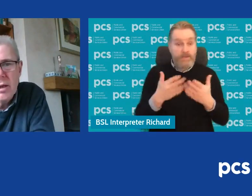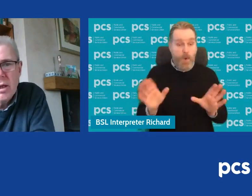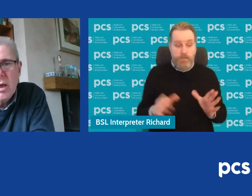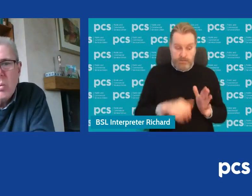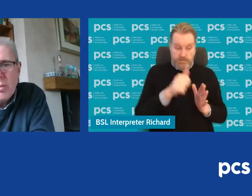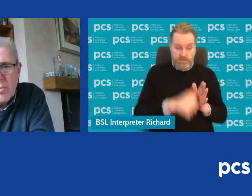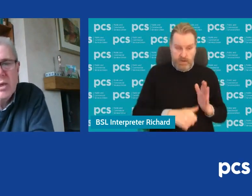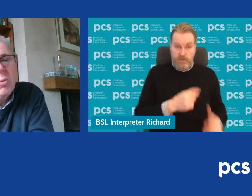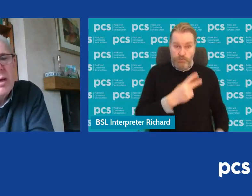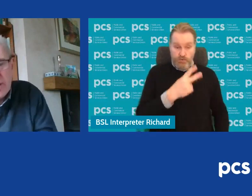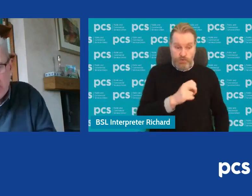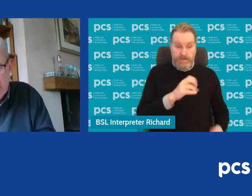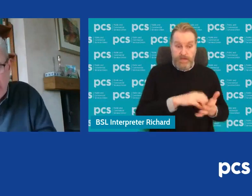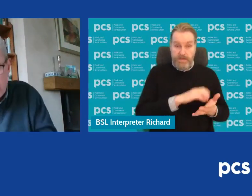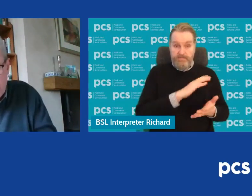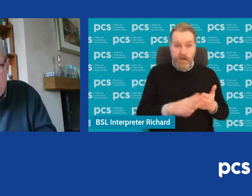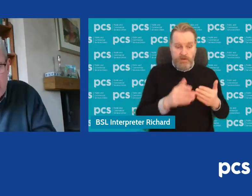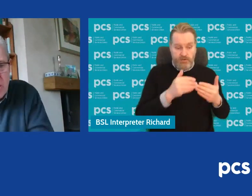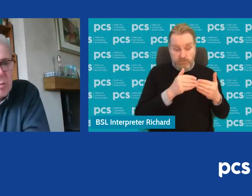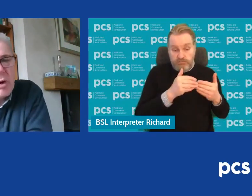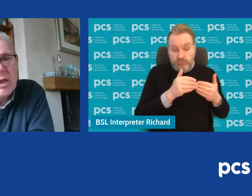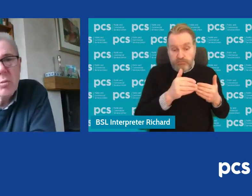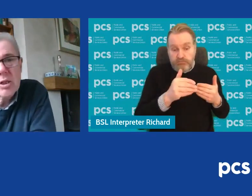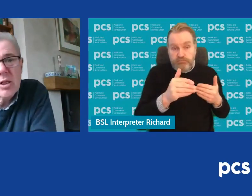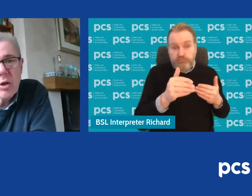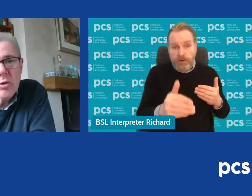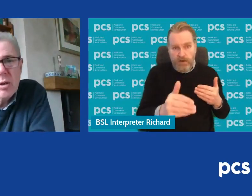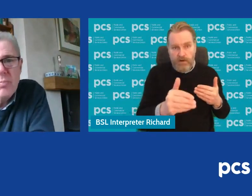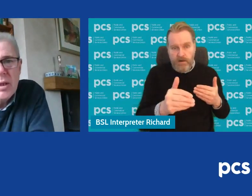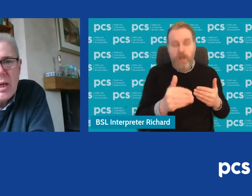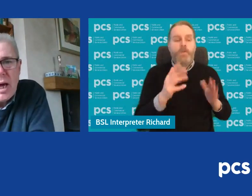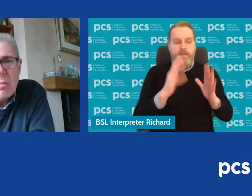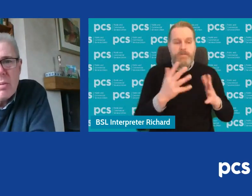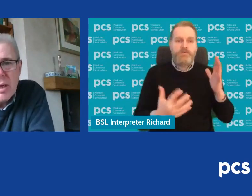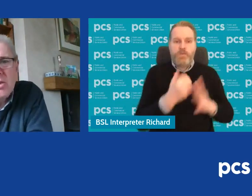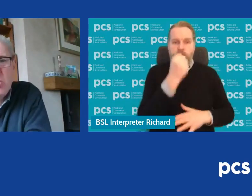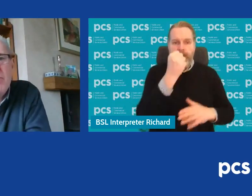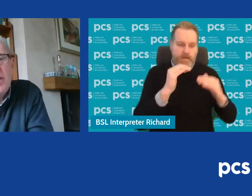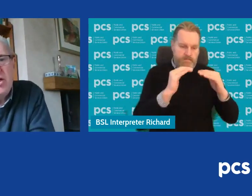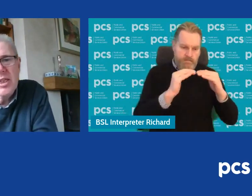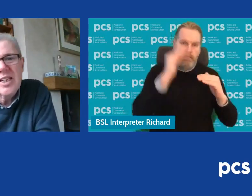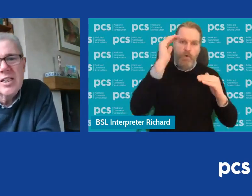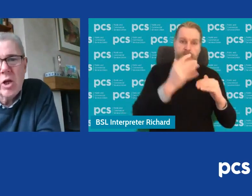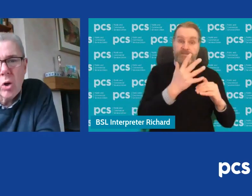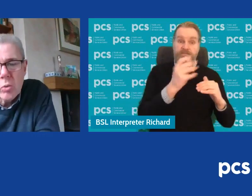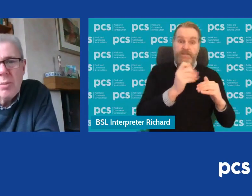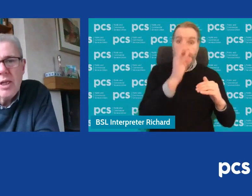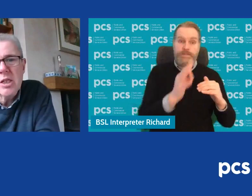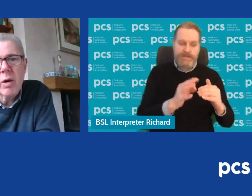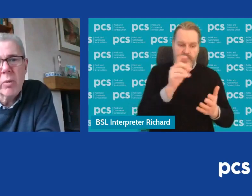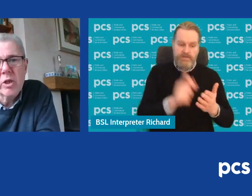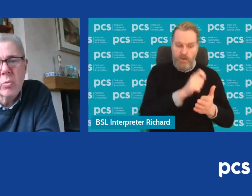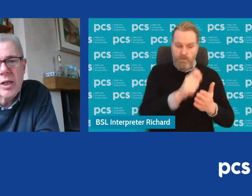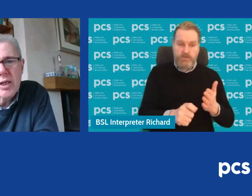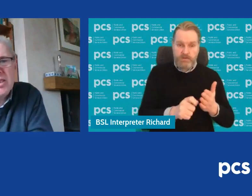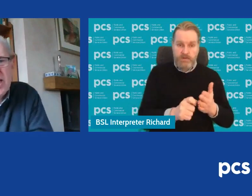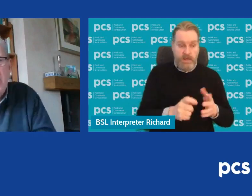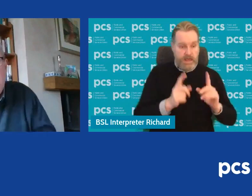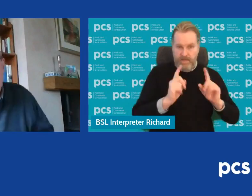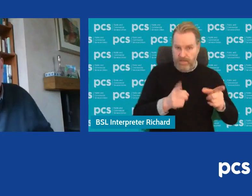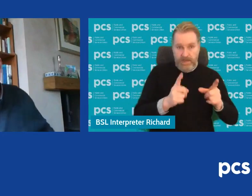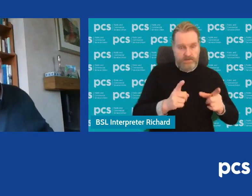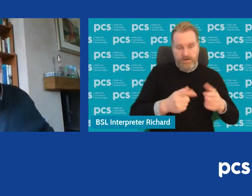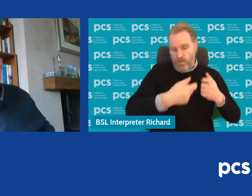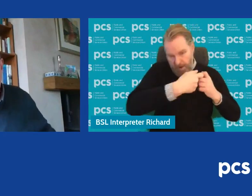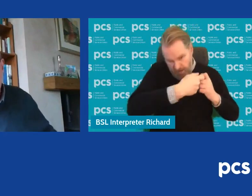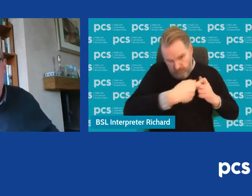win. We must win because the government need to know the pressure will stay on them. And we must win because it is the only means by which we can extend